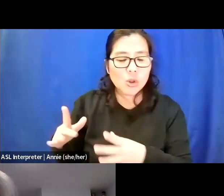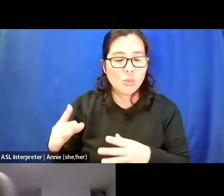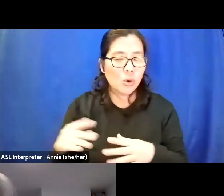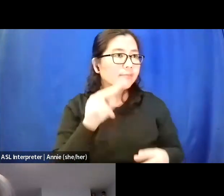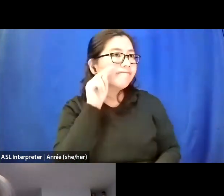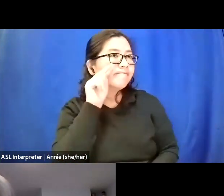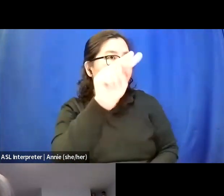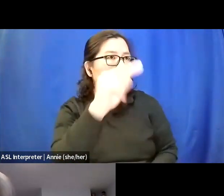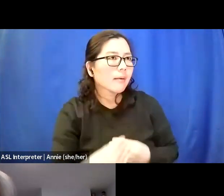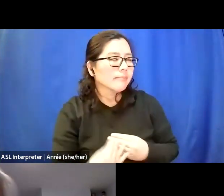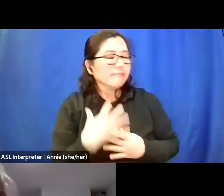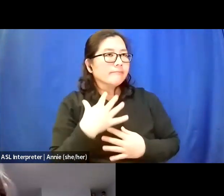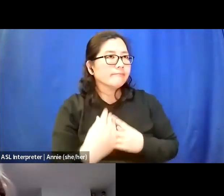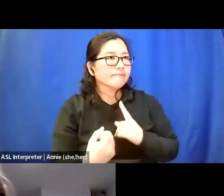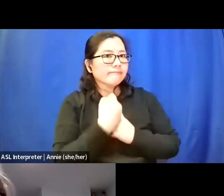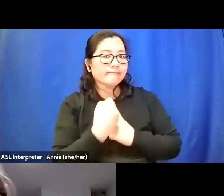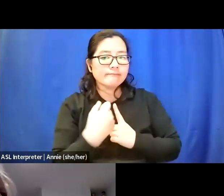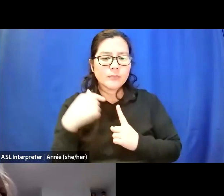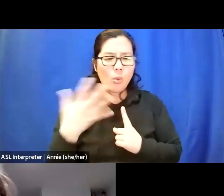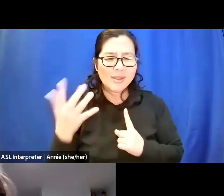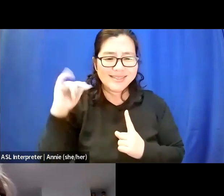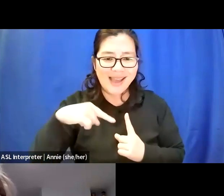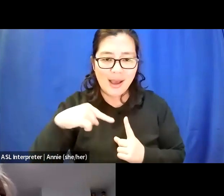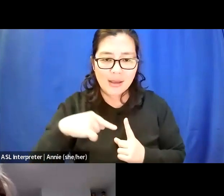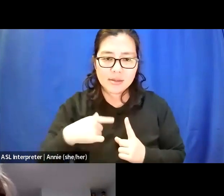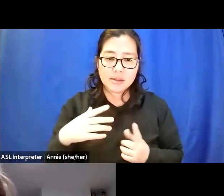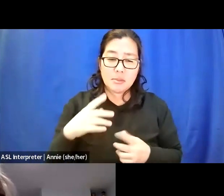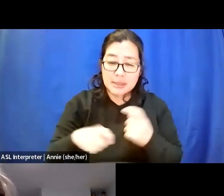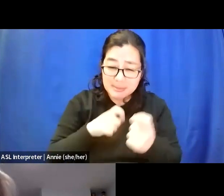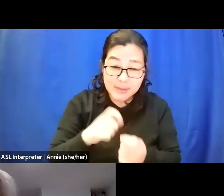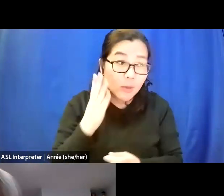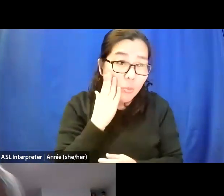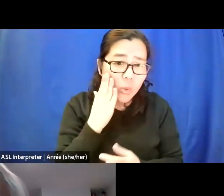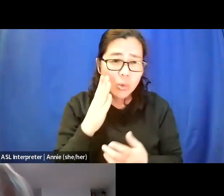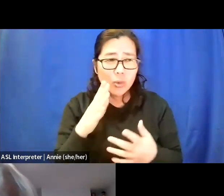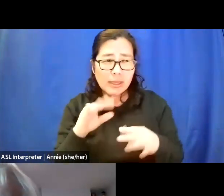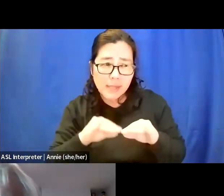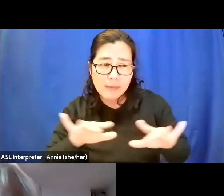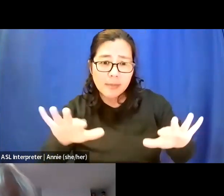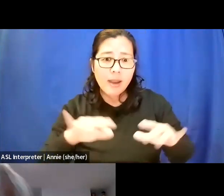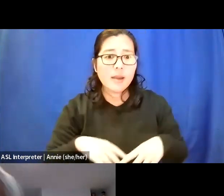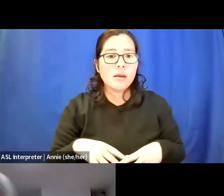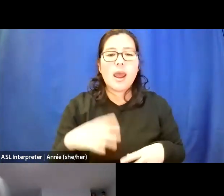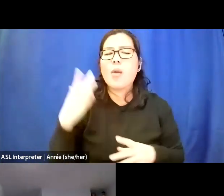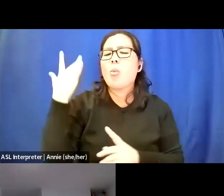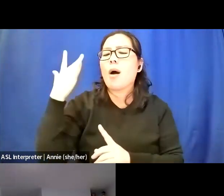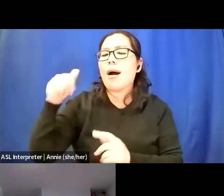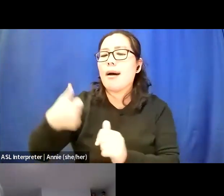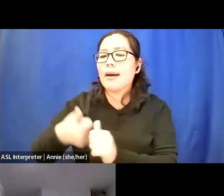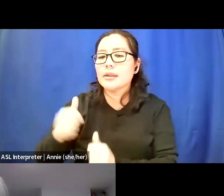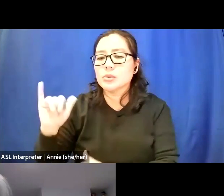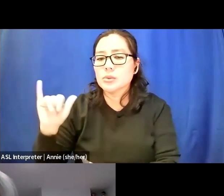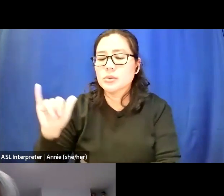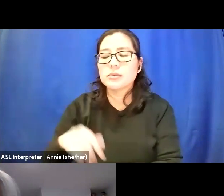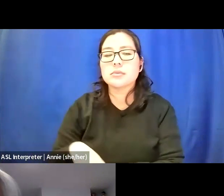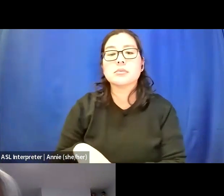thing? Is there some kind of mood that's being conveyed? And why? You know, so